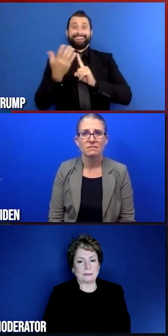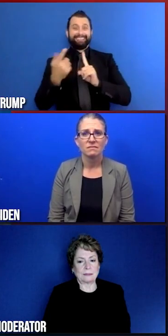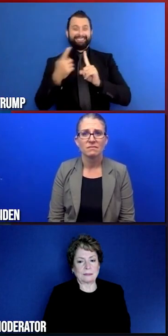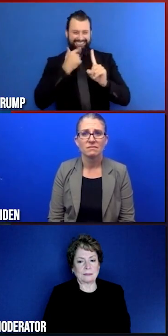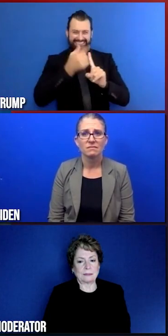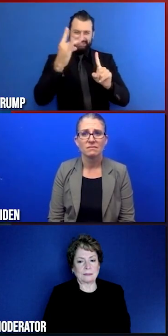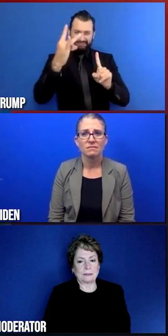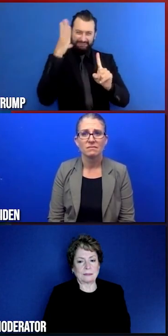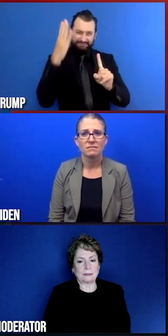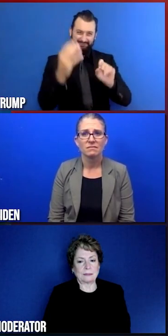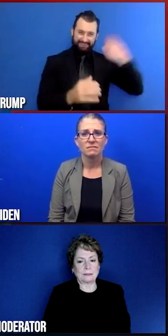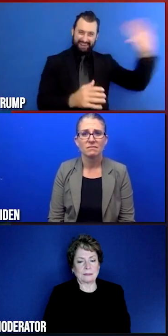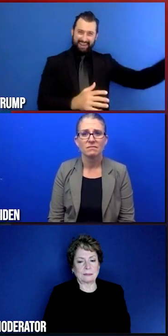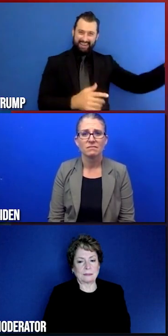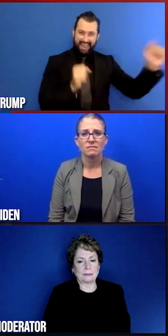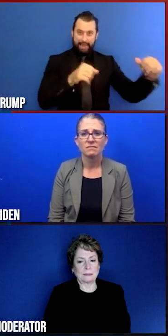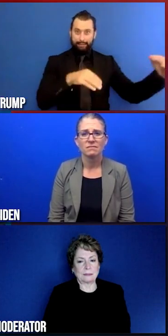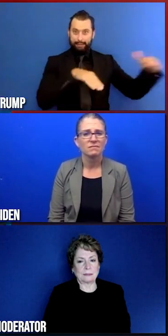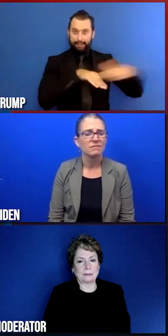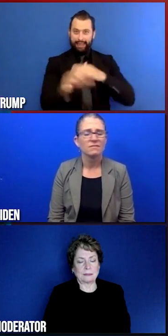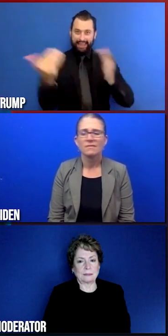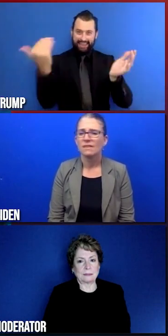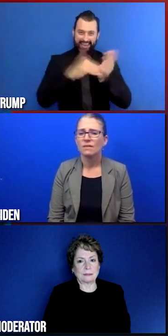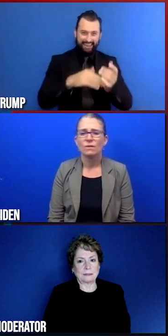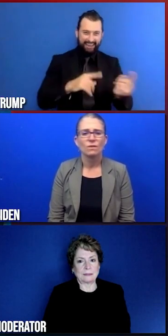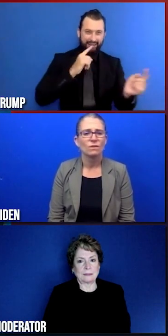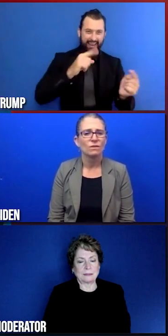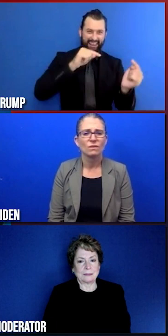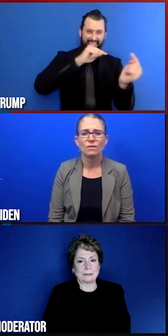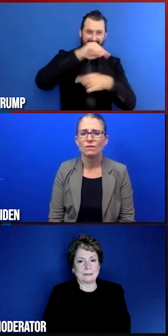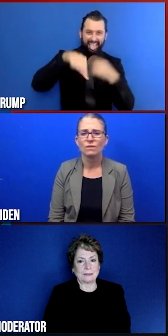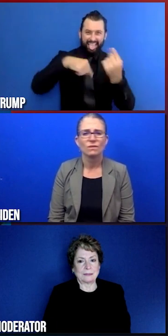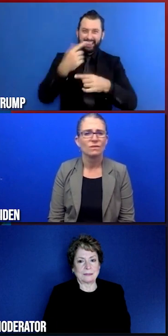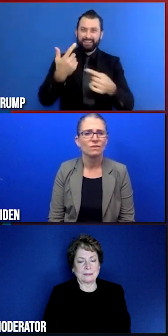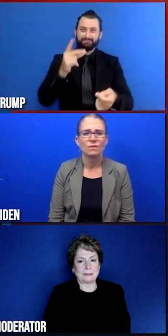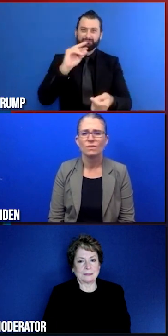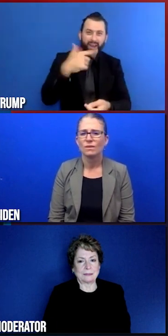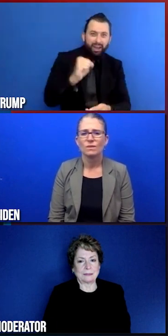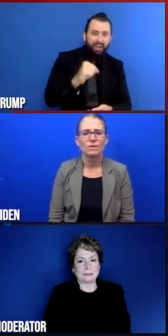out and Border Patrol out to find them. We would say, come back in 2